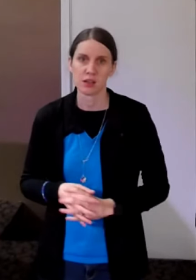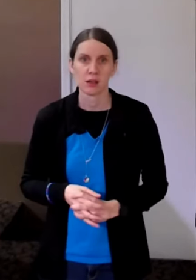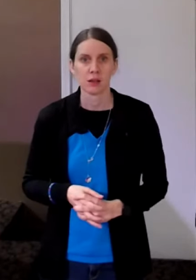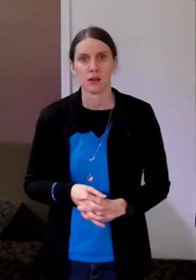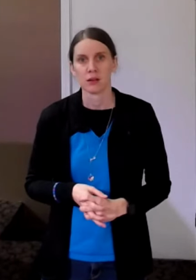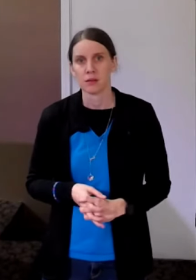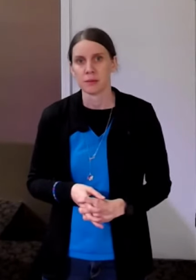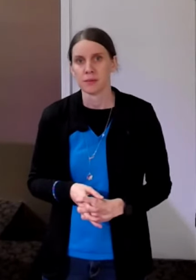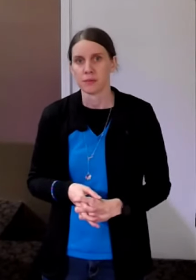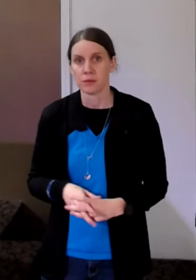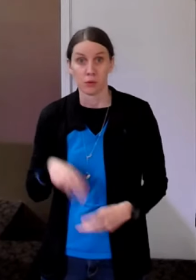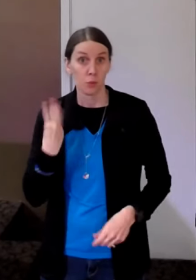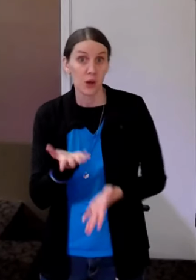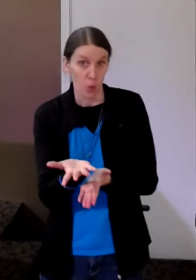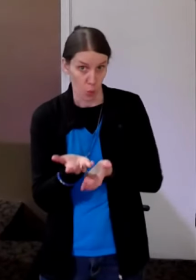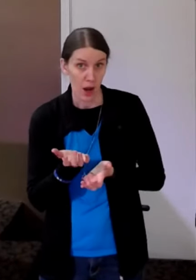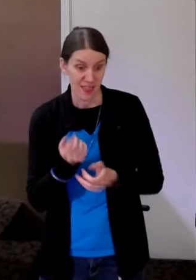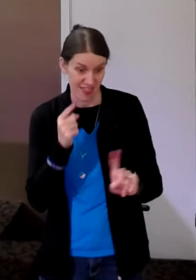We want what we want.